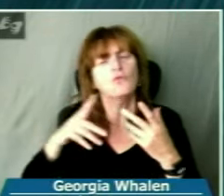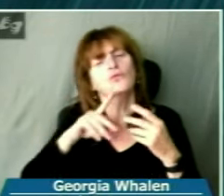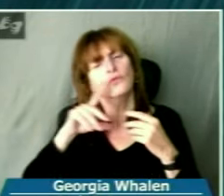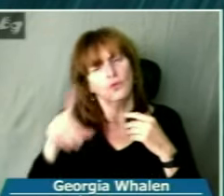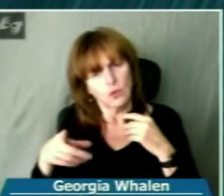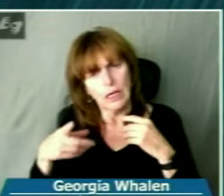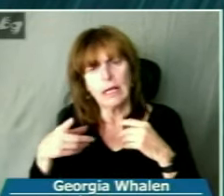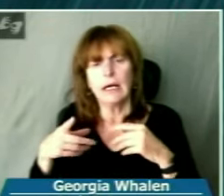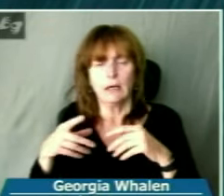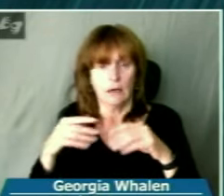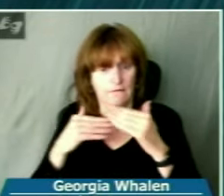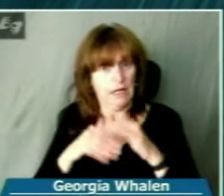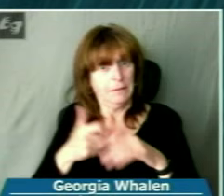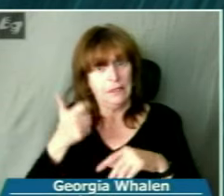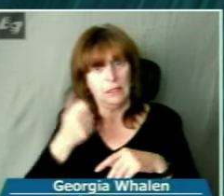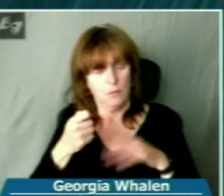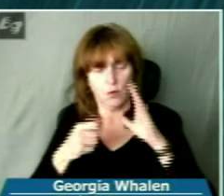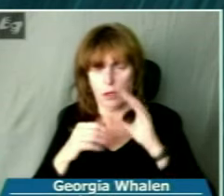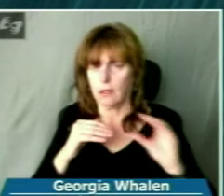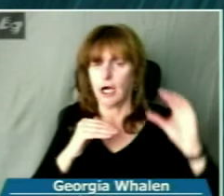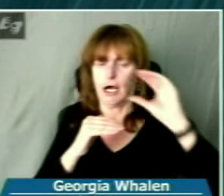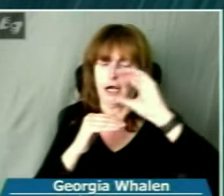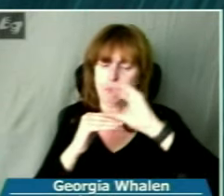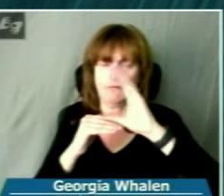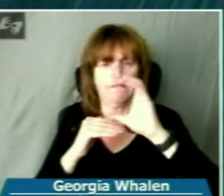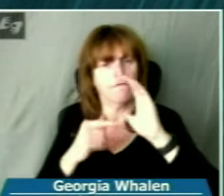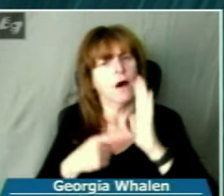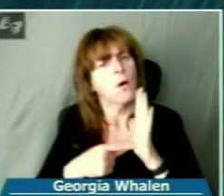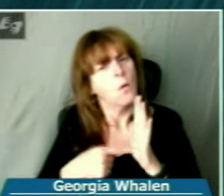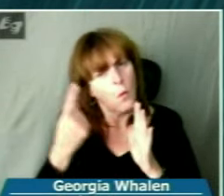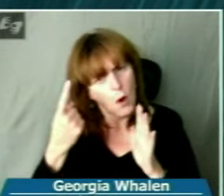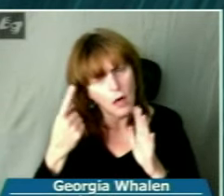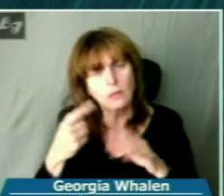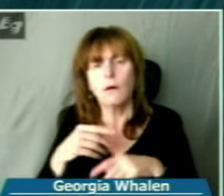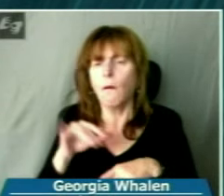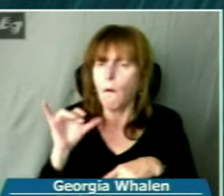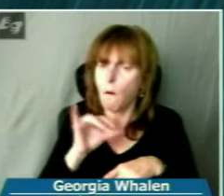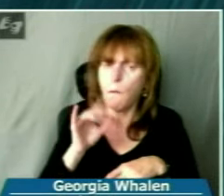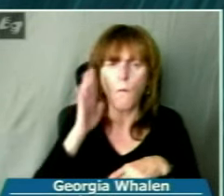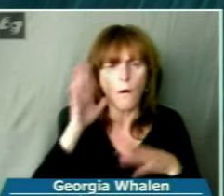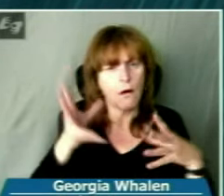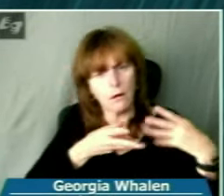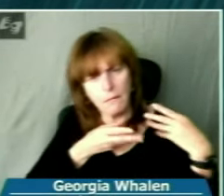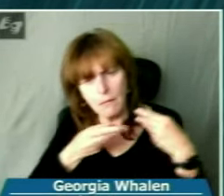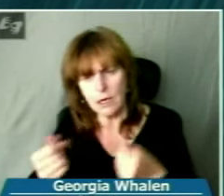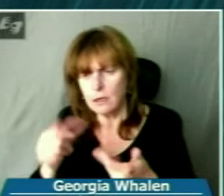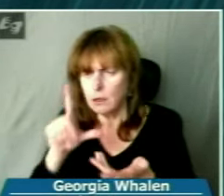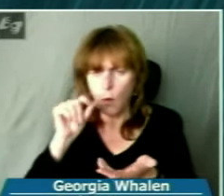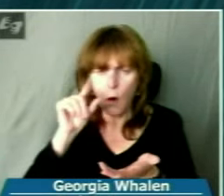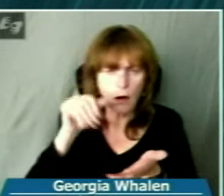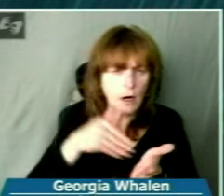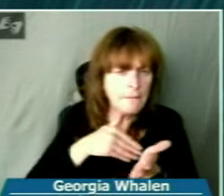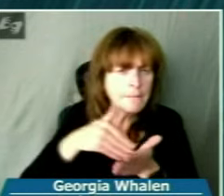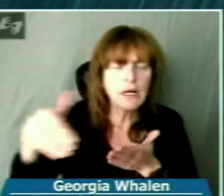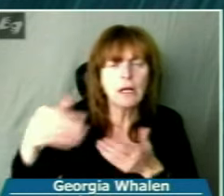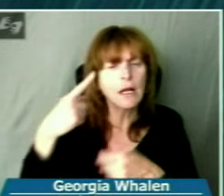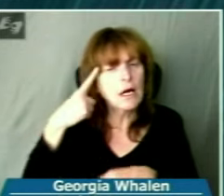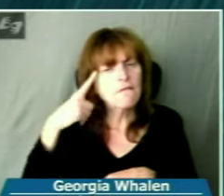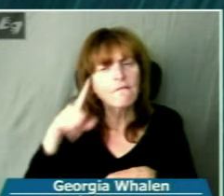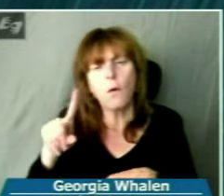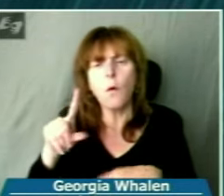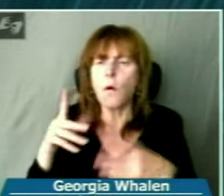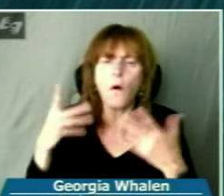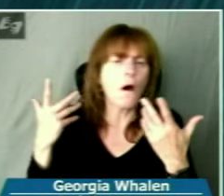month. They'll spend an extra $20 million on expanding the New Horizons for Seniors program as well that supports